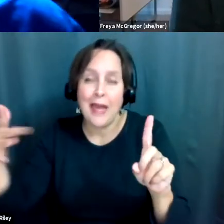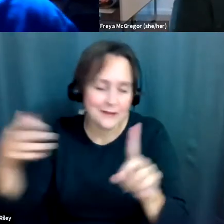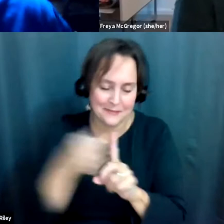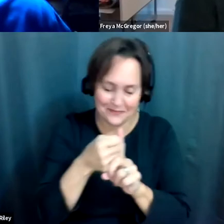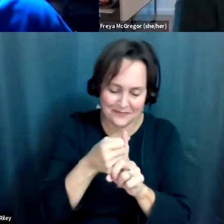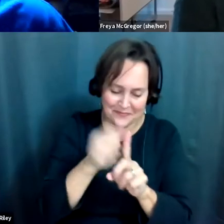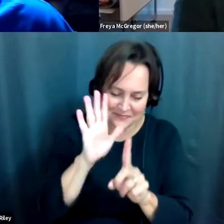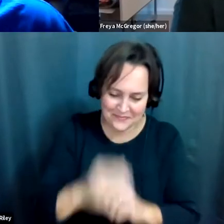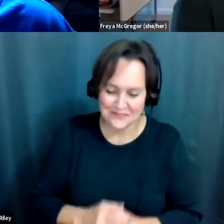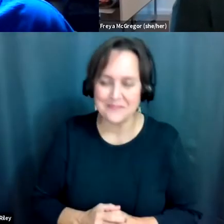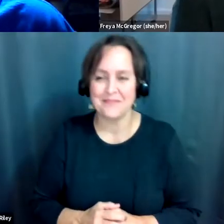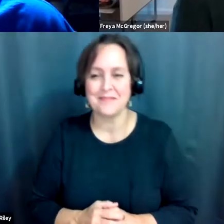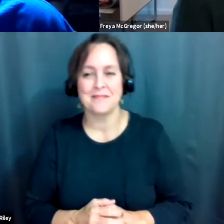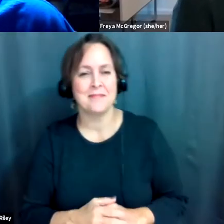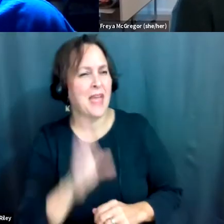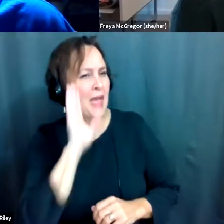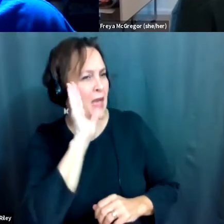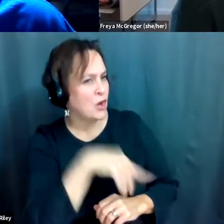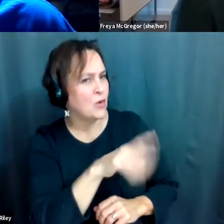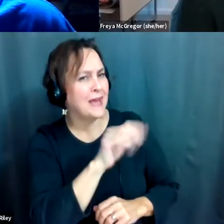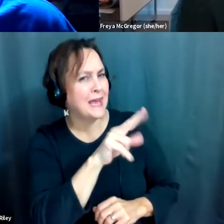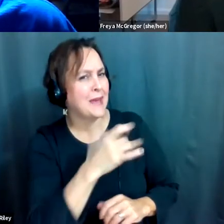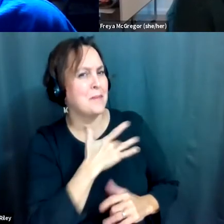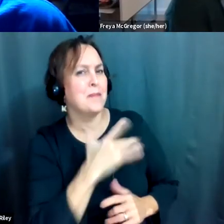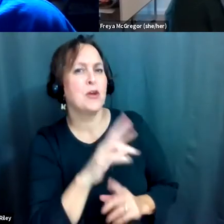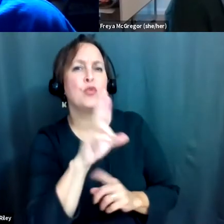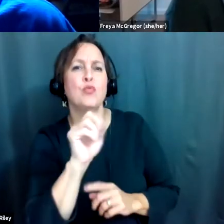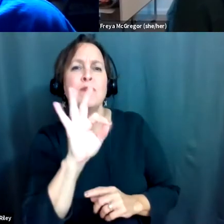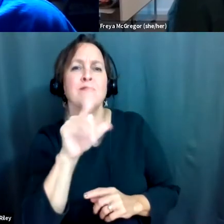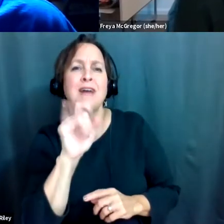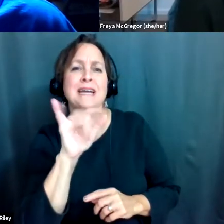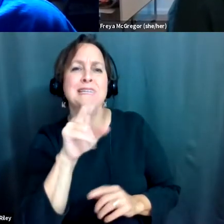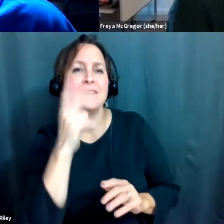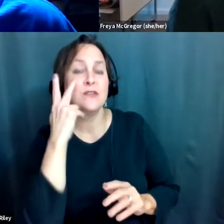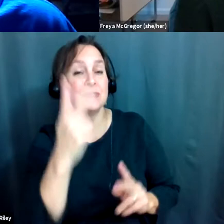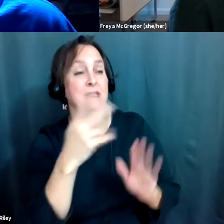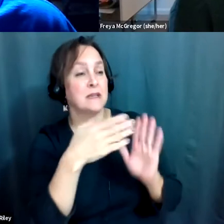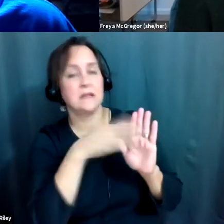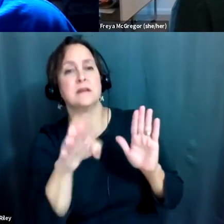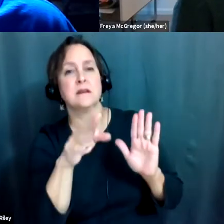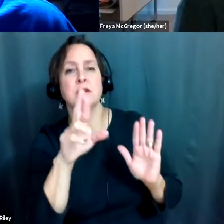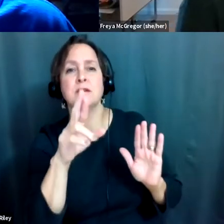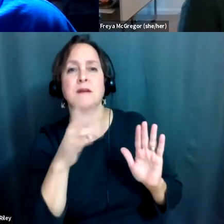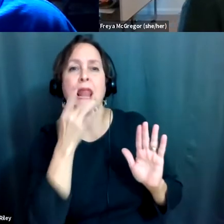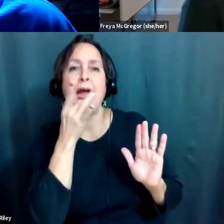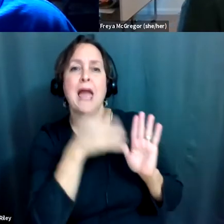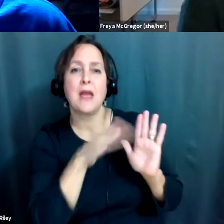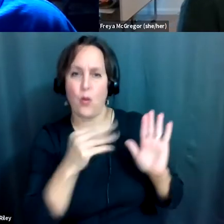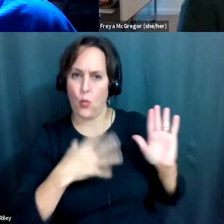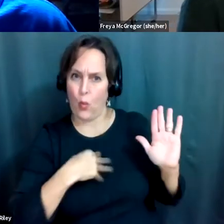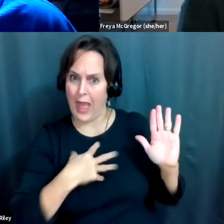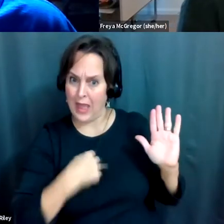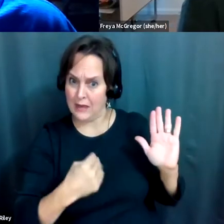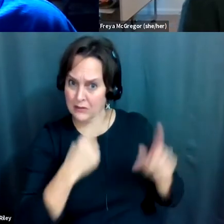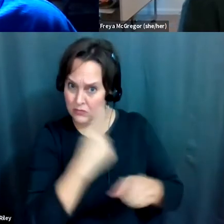and I know too, um, they usually reflective to just help other people who are sighted see them and, um, very often white, um,